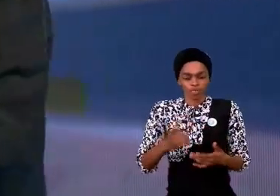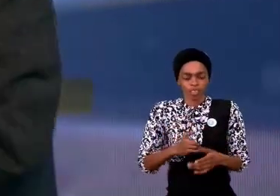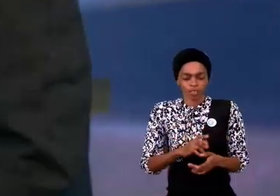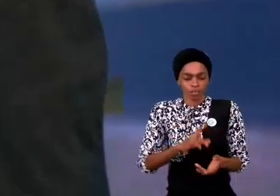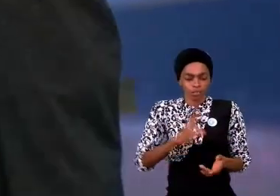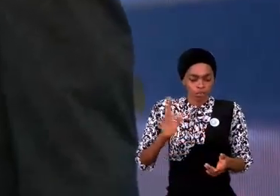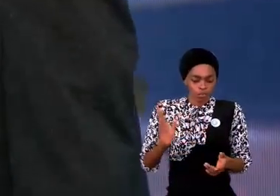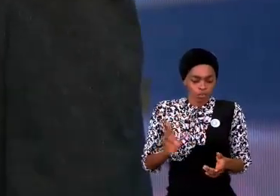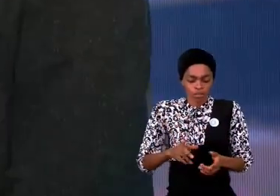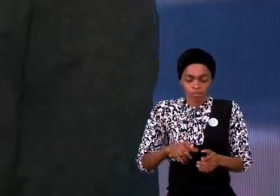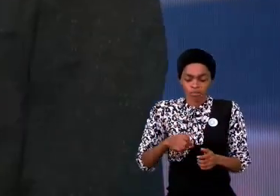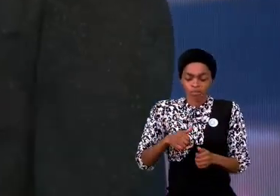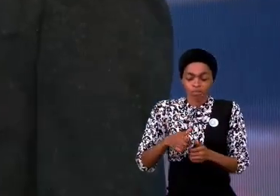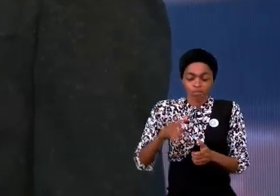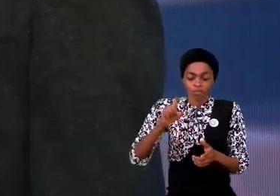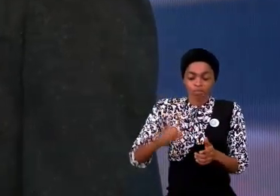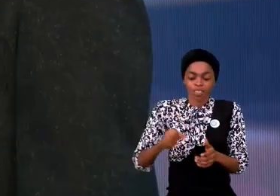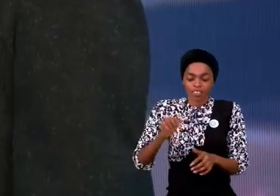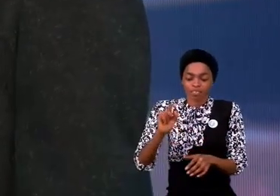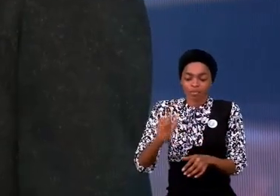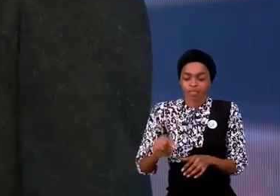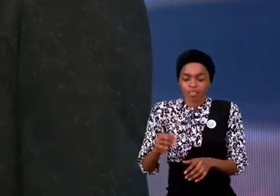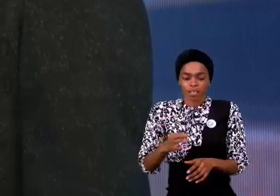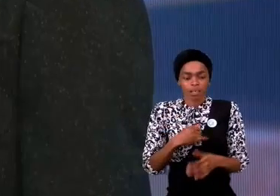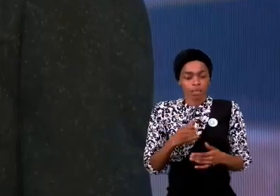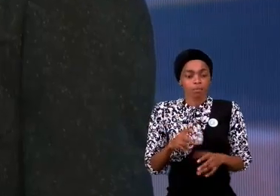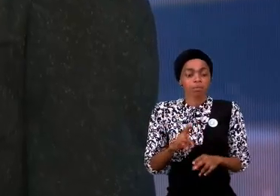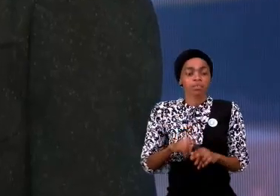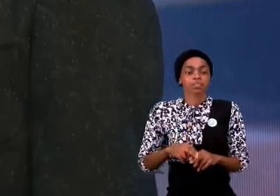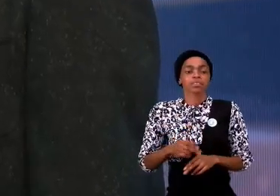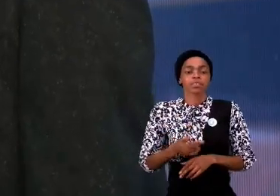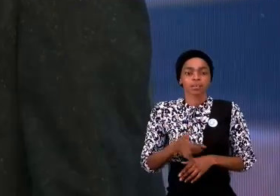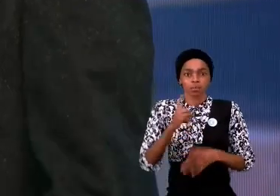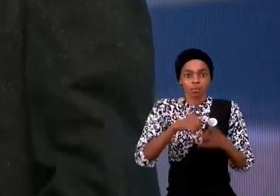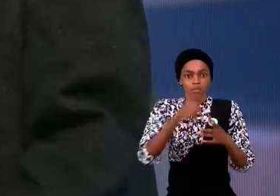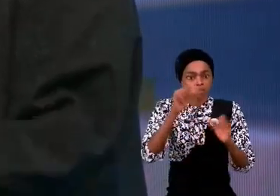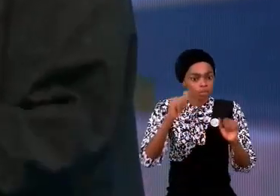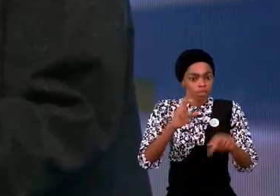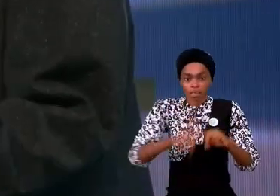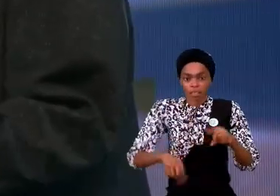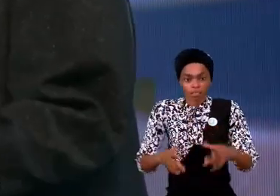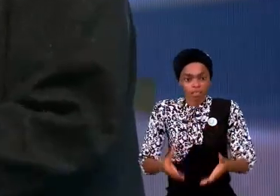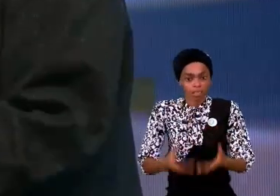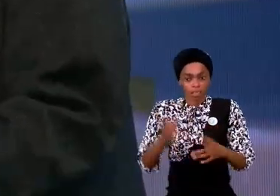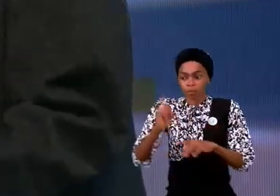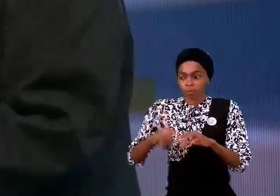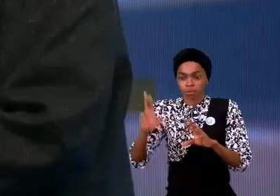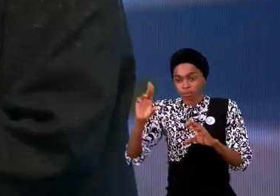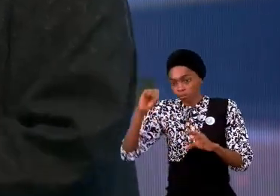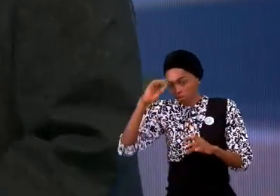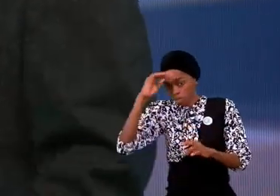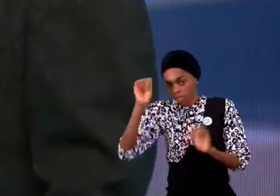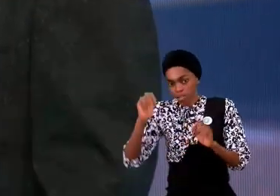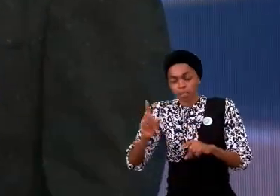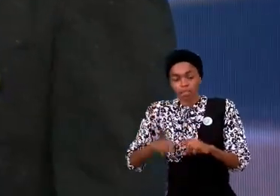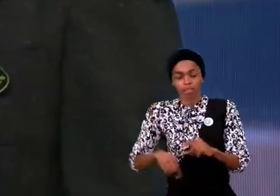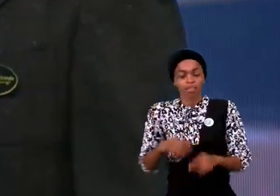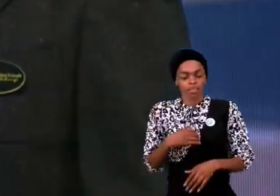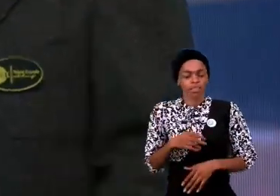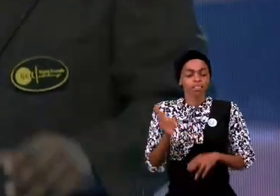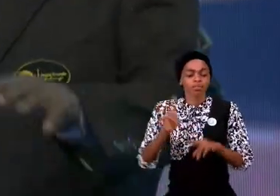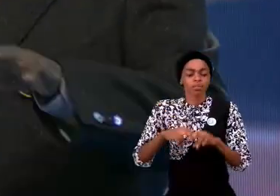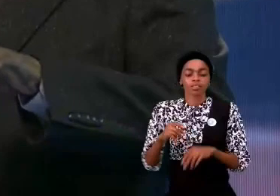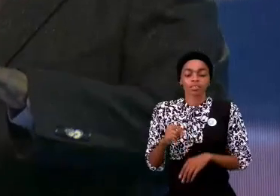carry. Then the man sitting down there will press a button and it's like it's not even exercising any power. And